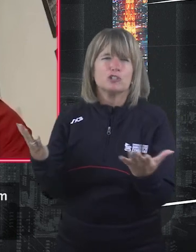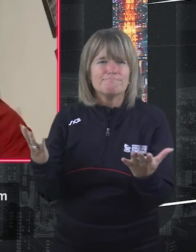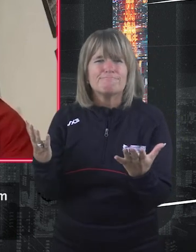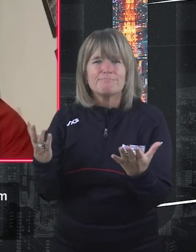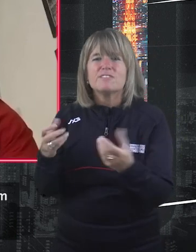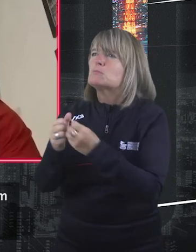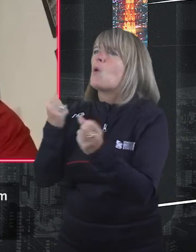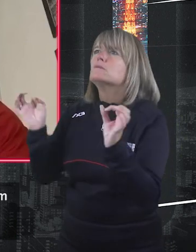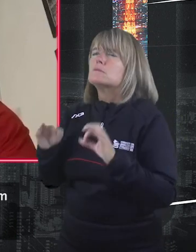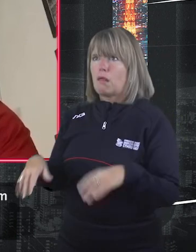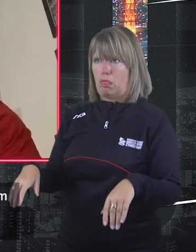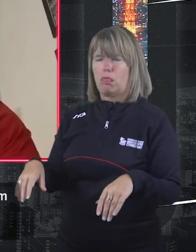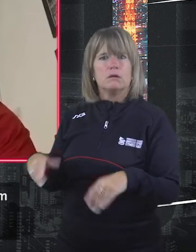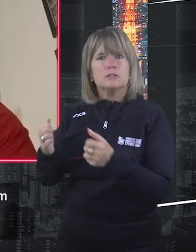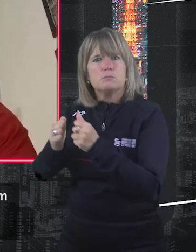on, and